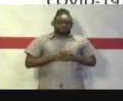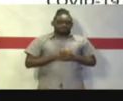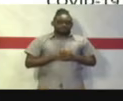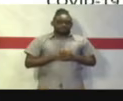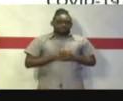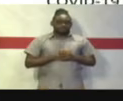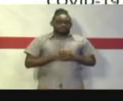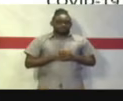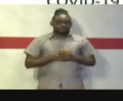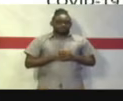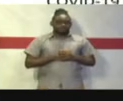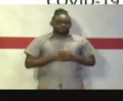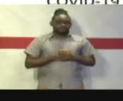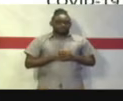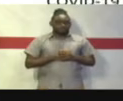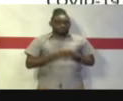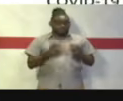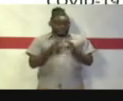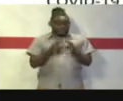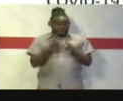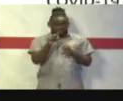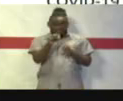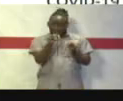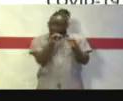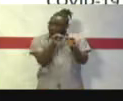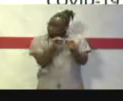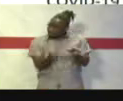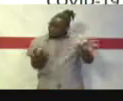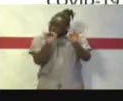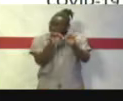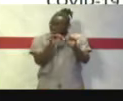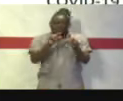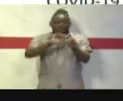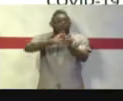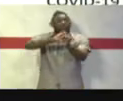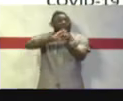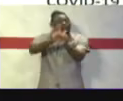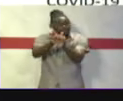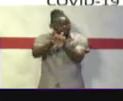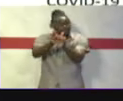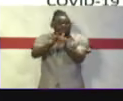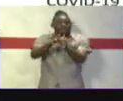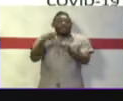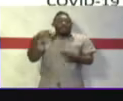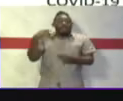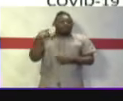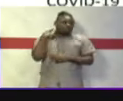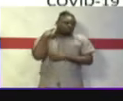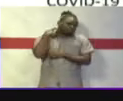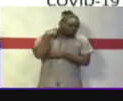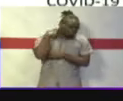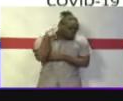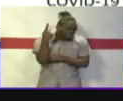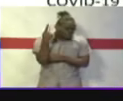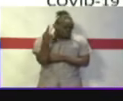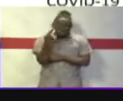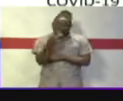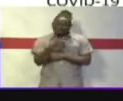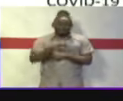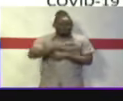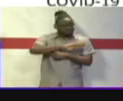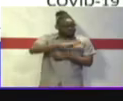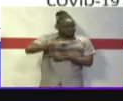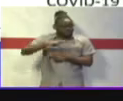And very important, COVID-19 and hypertension. And hypertension in Trinidad and Tobago, we have an